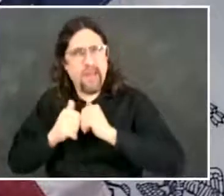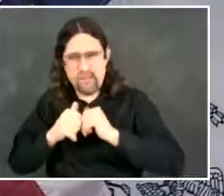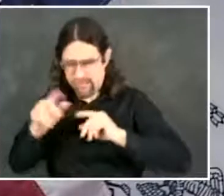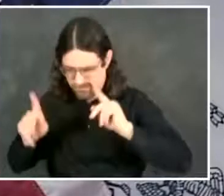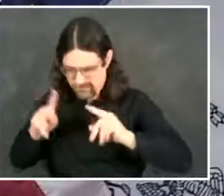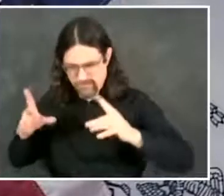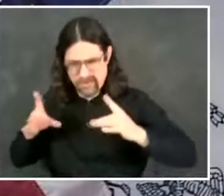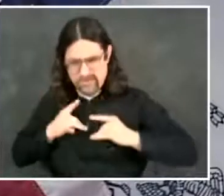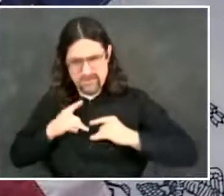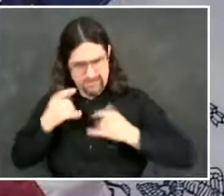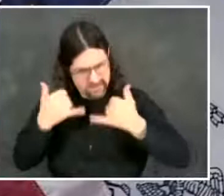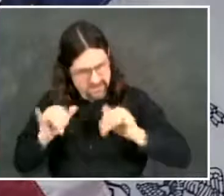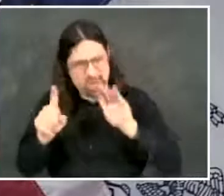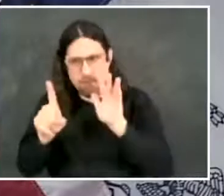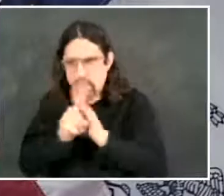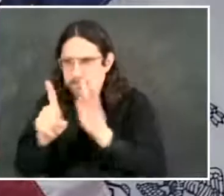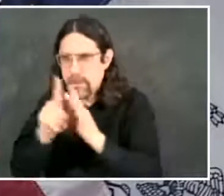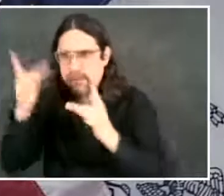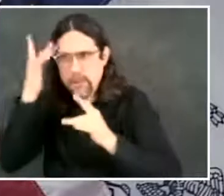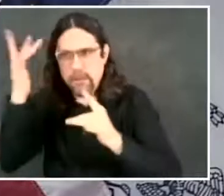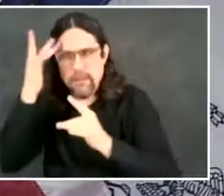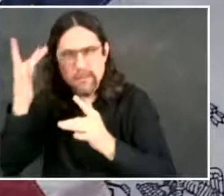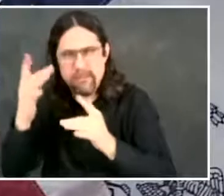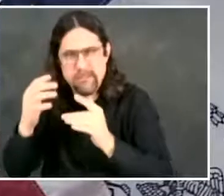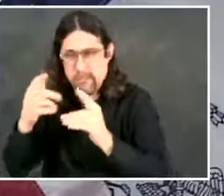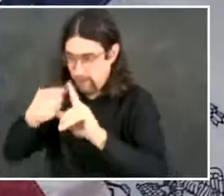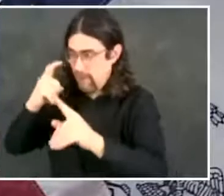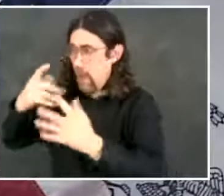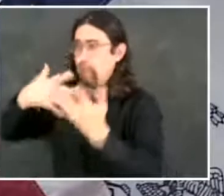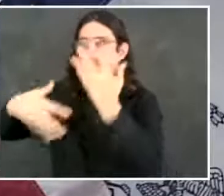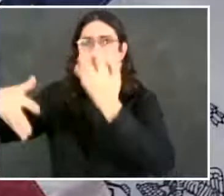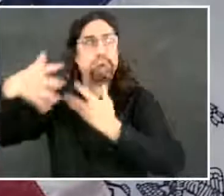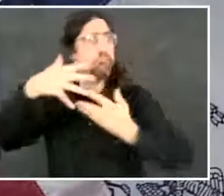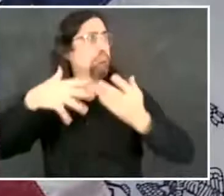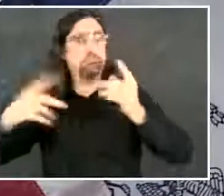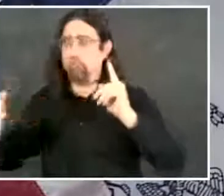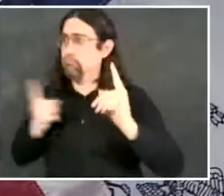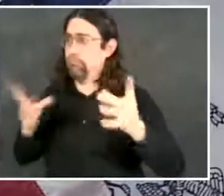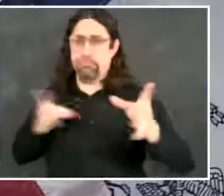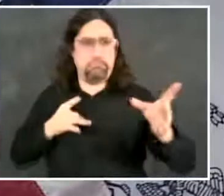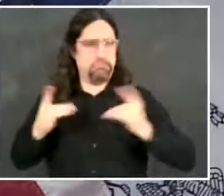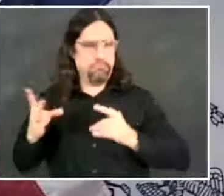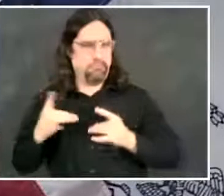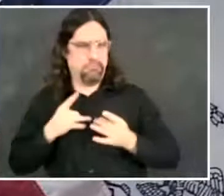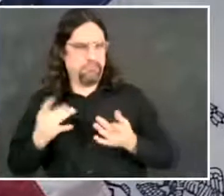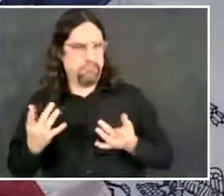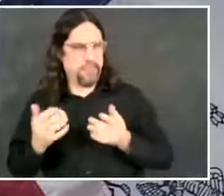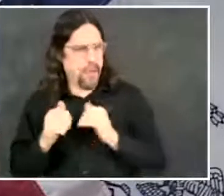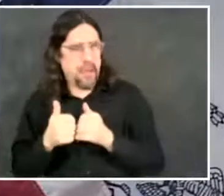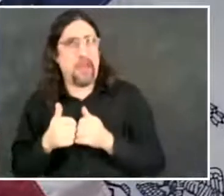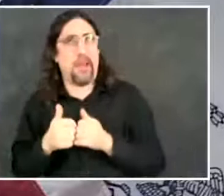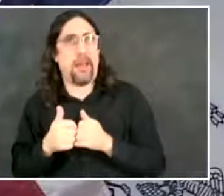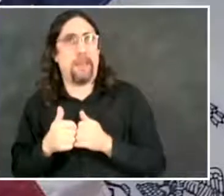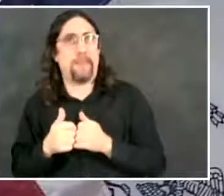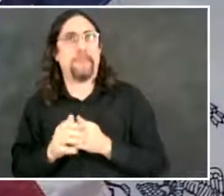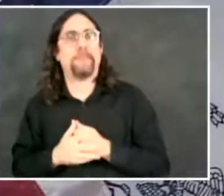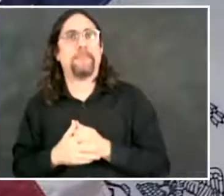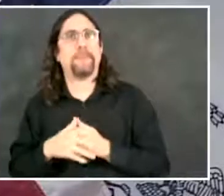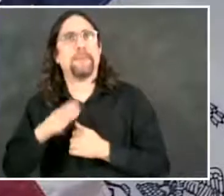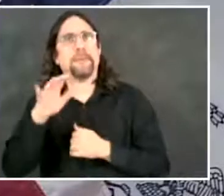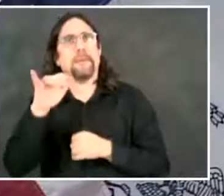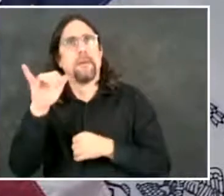Hall today by a group that vows to bring thousands out to protest the state's lockdown. Yesterday, you said any groups